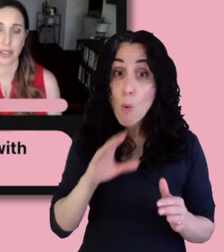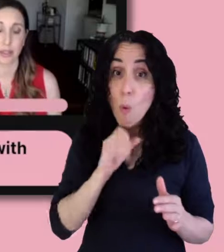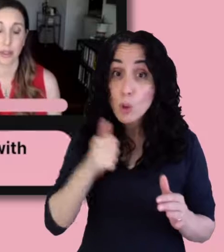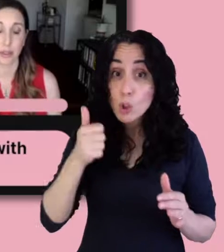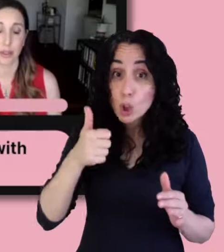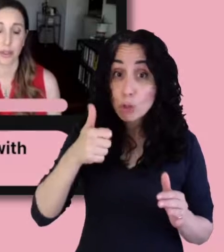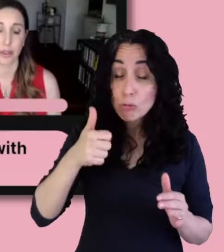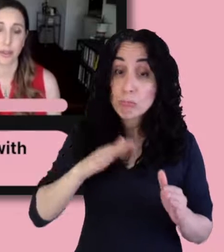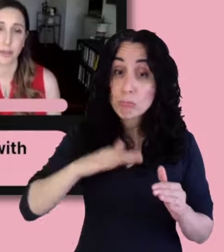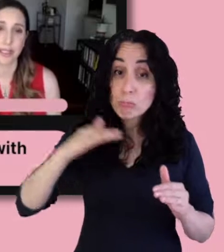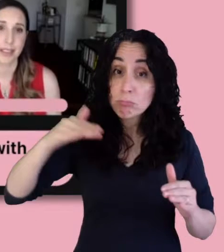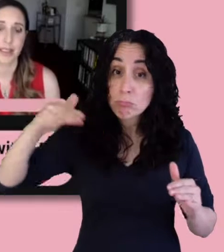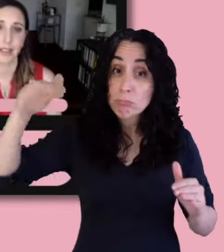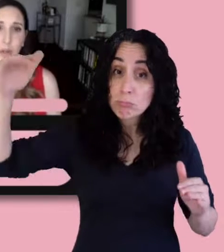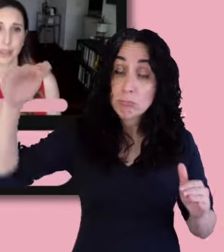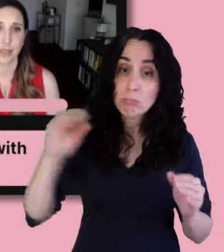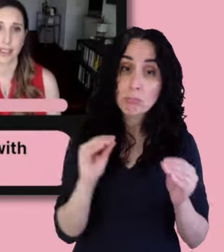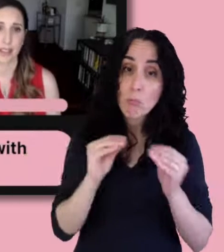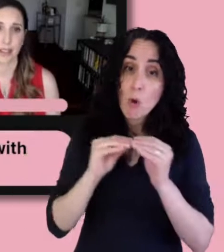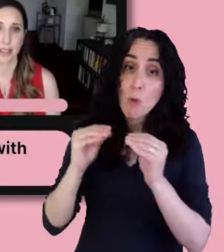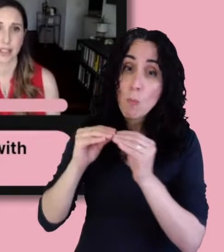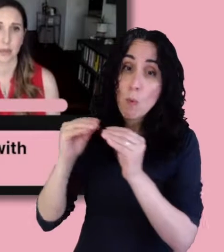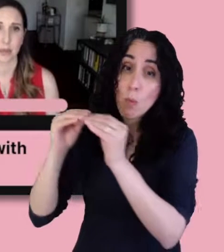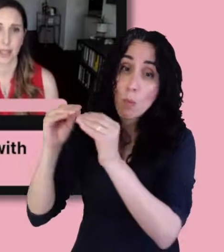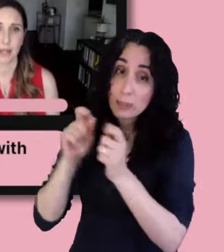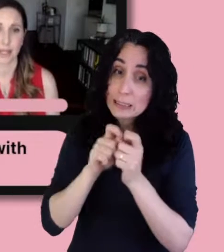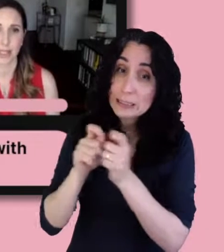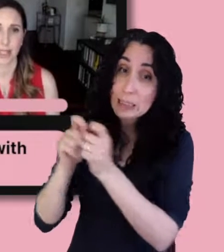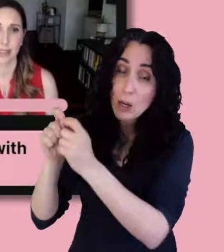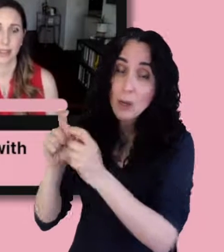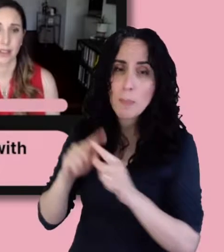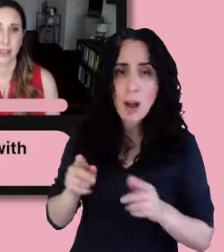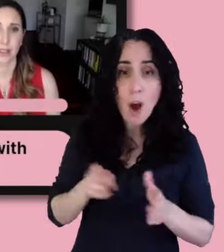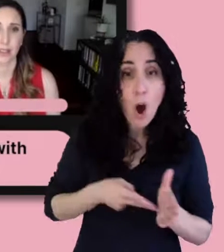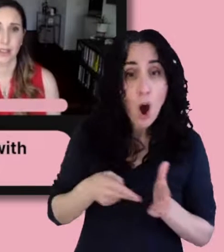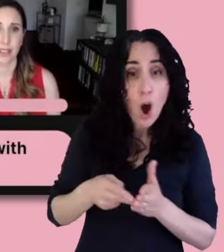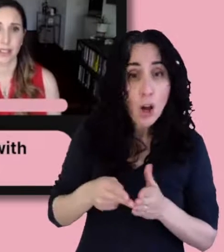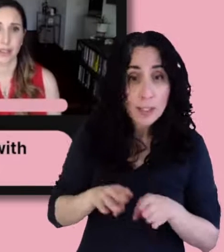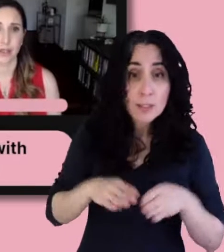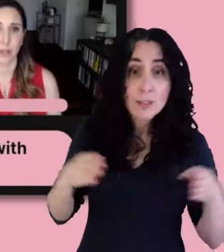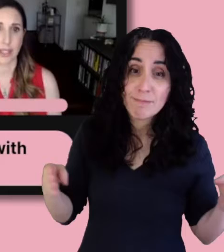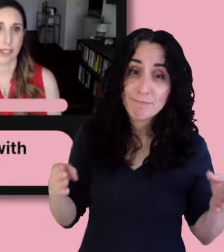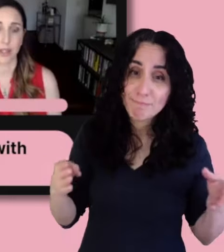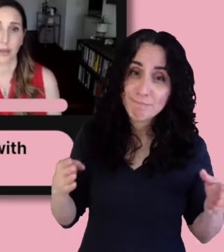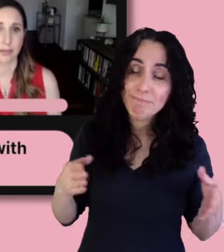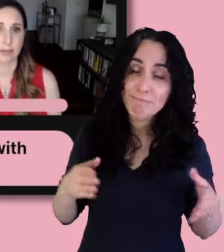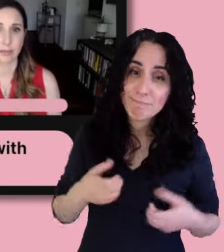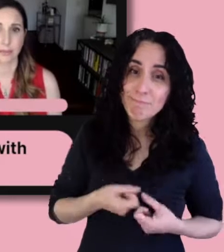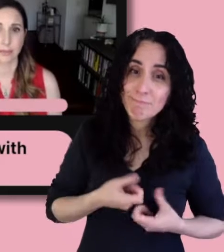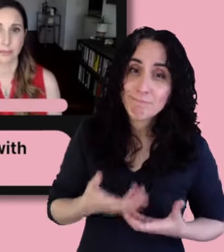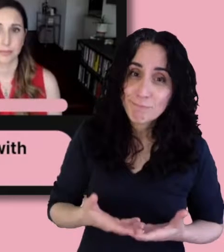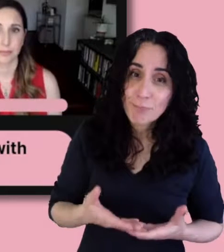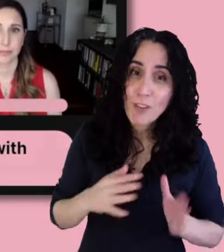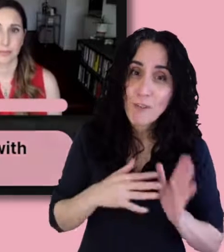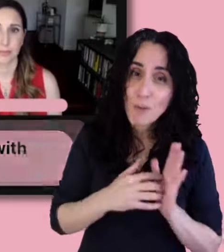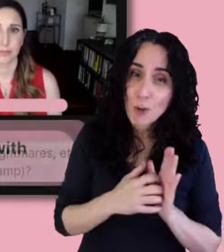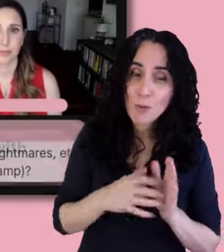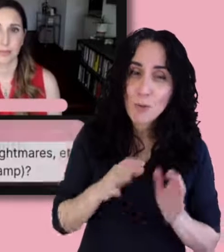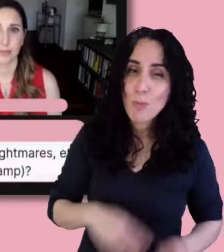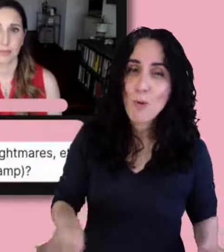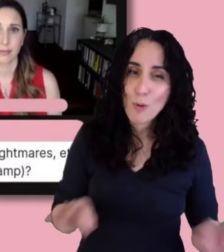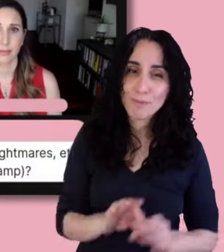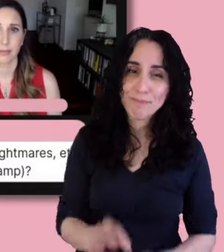as children get older. But I think always being as honest as we possibly can is the way to go.